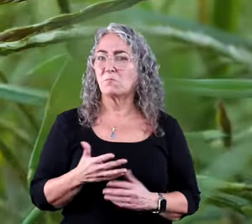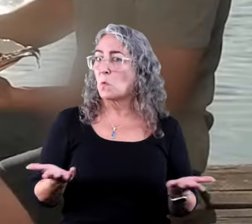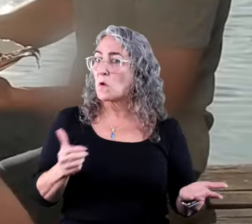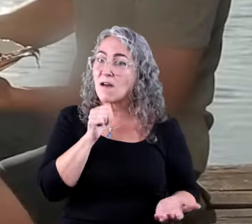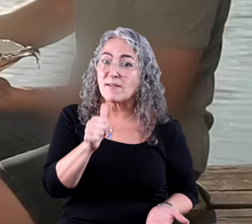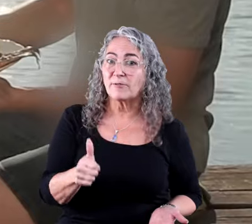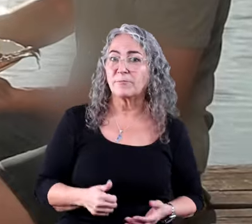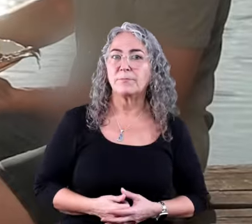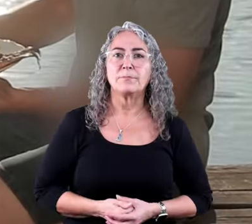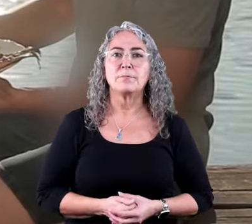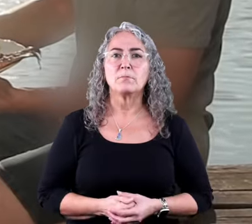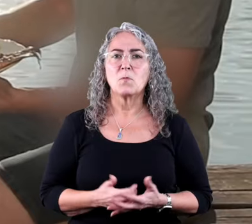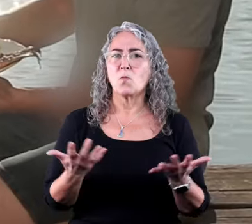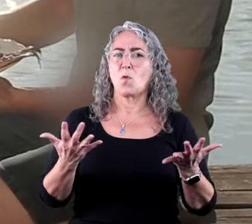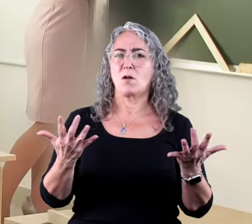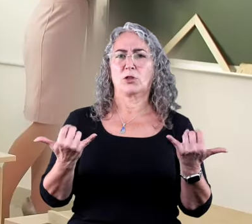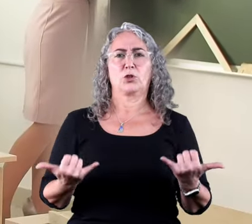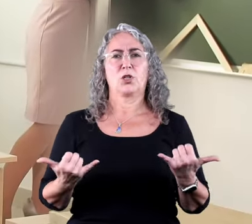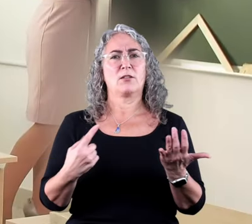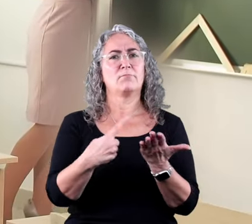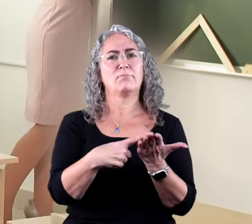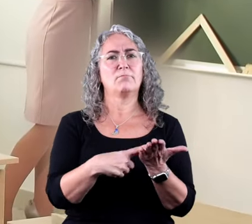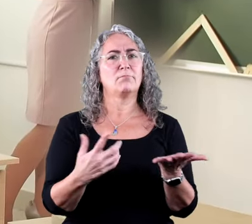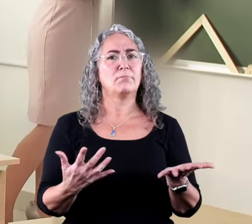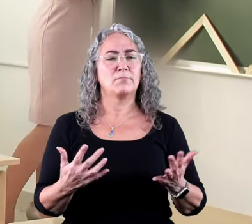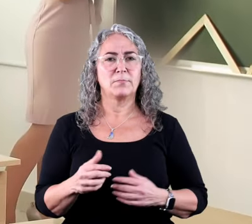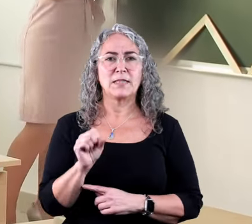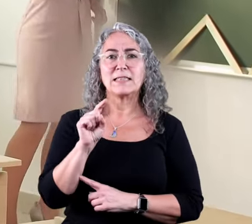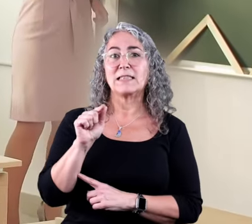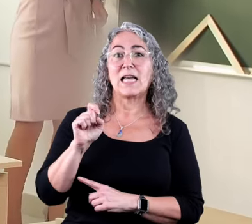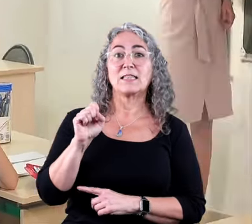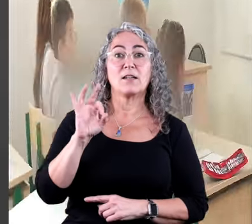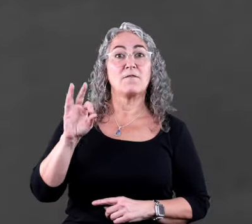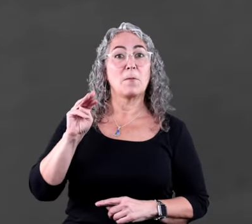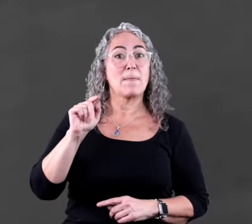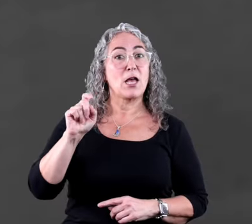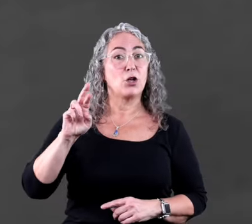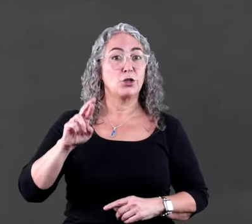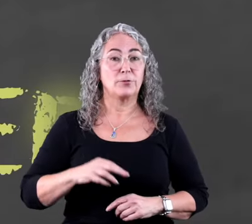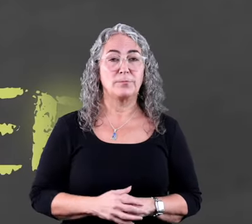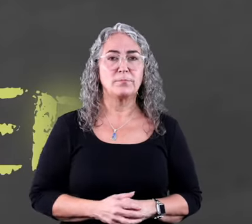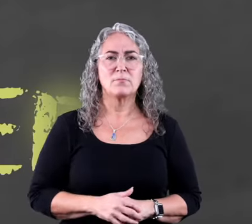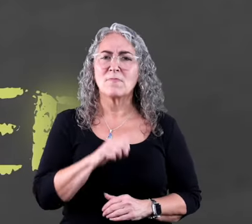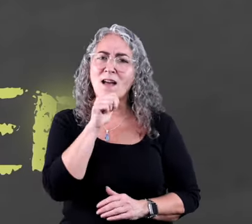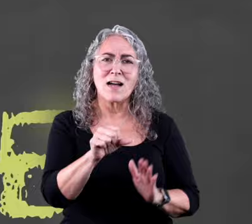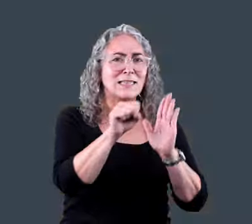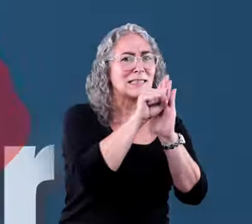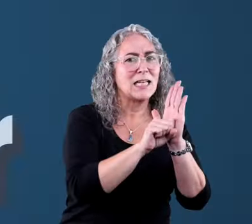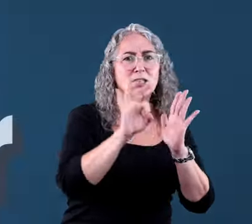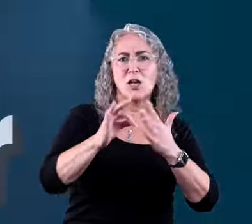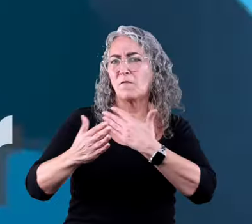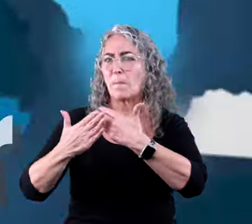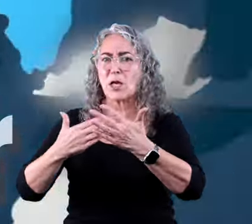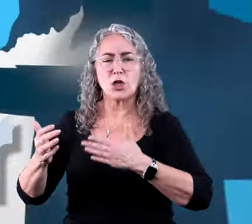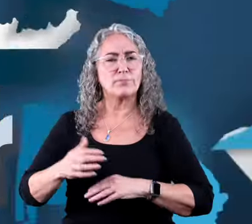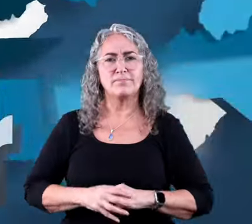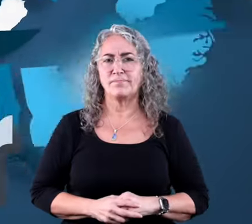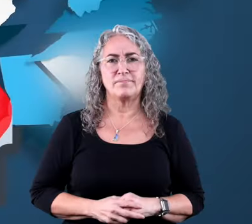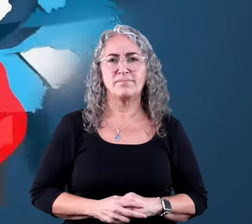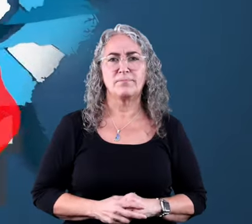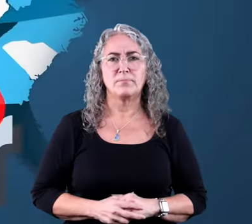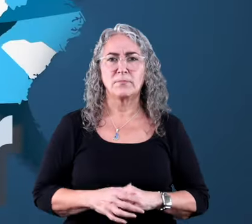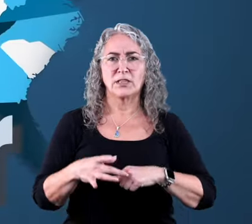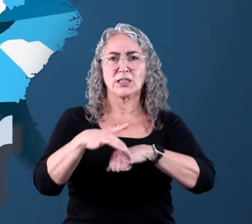it, smell it, or not. And that's what today's lesson's all about. States of matter. No, not